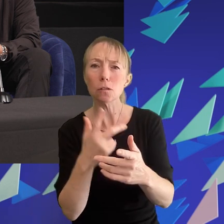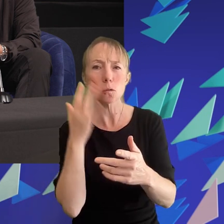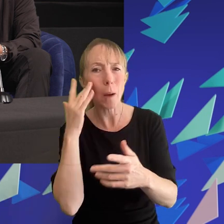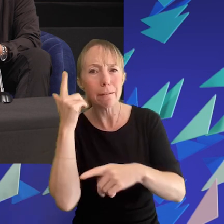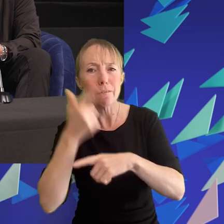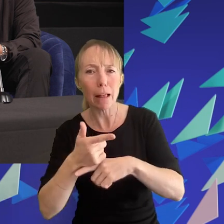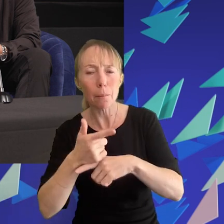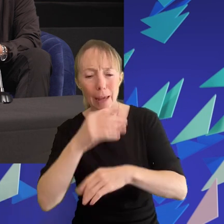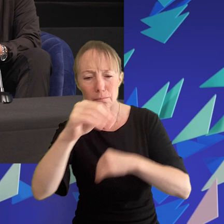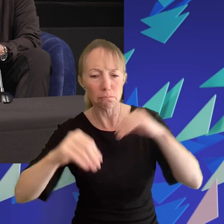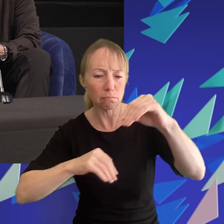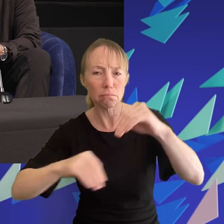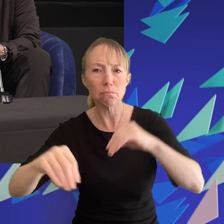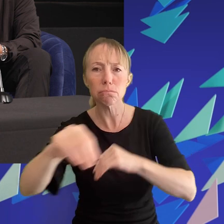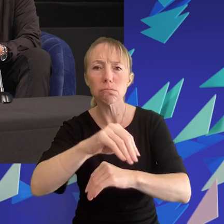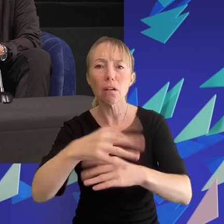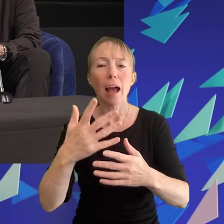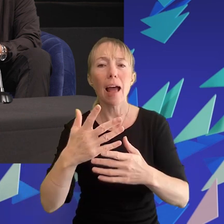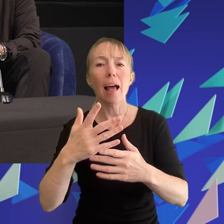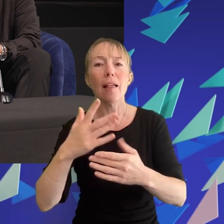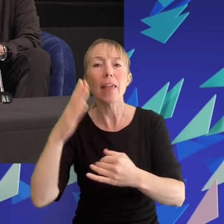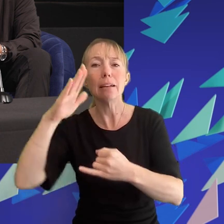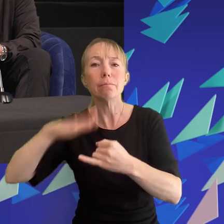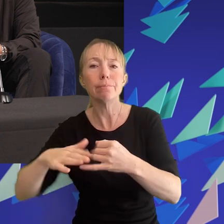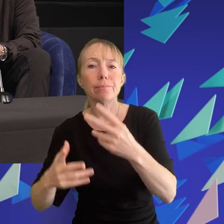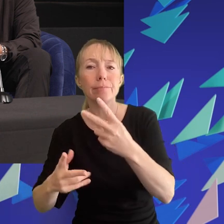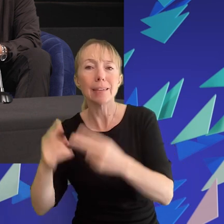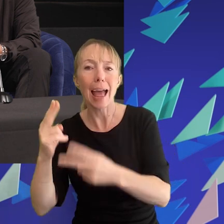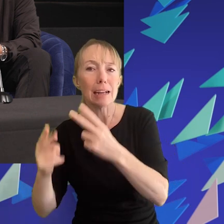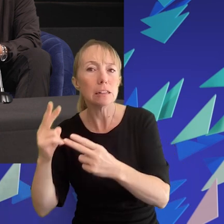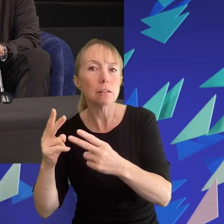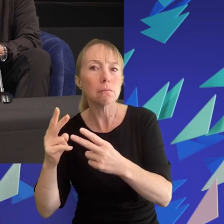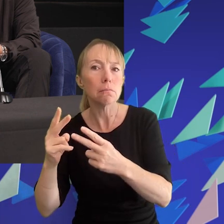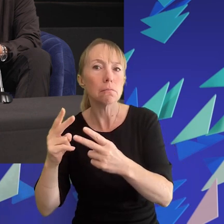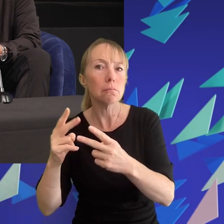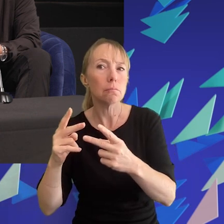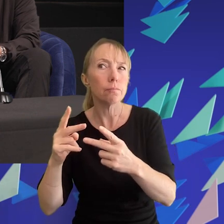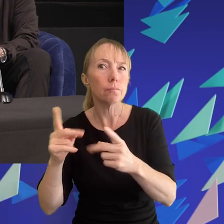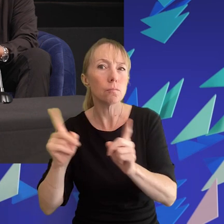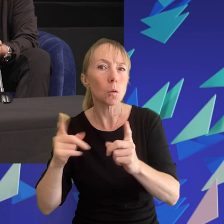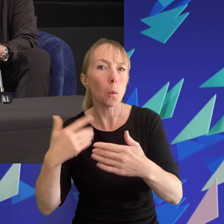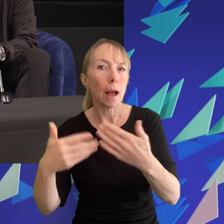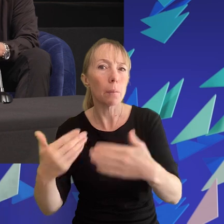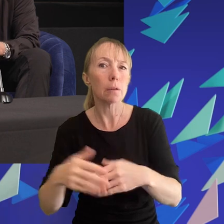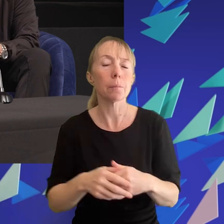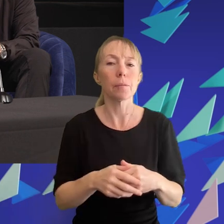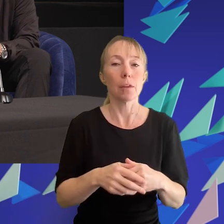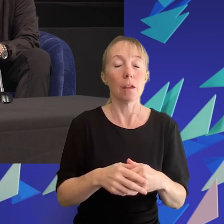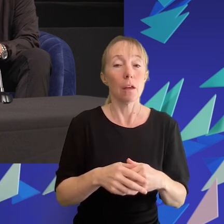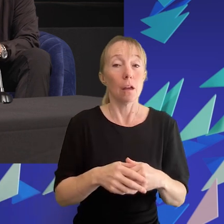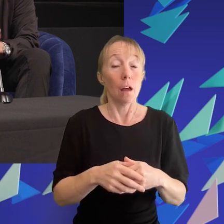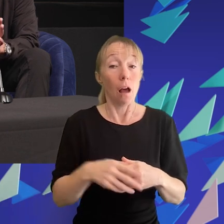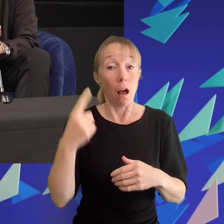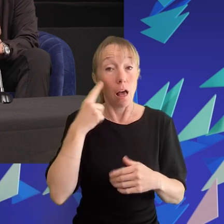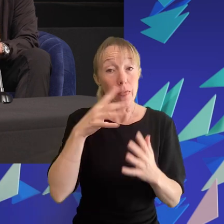to move things around during filming? And then how much was the film actually created in the editing suite? I think the